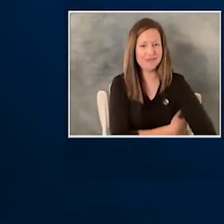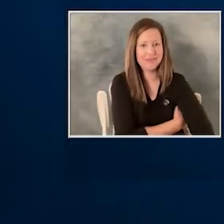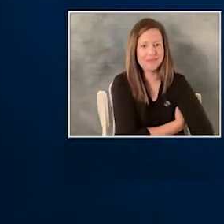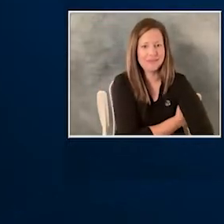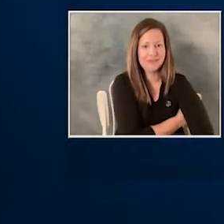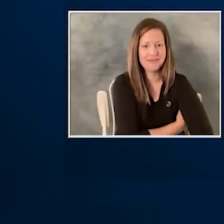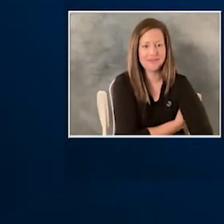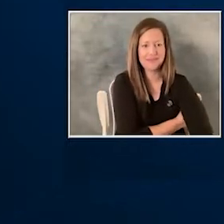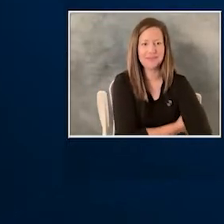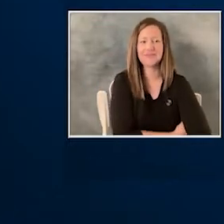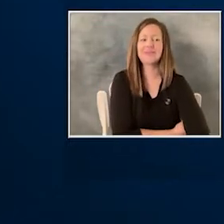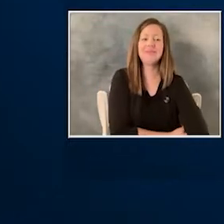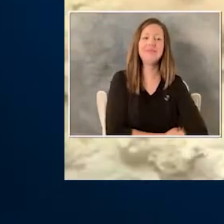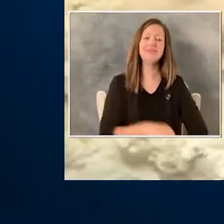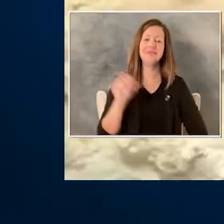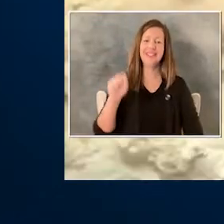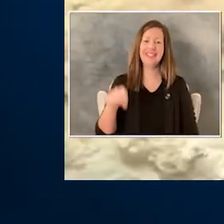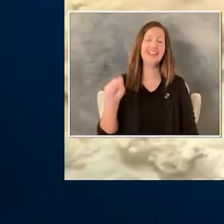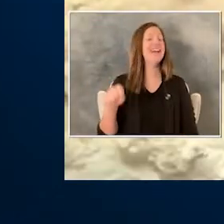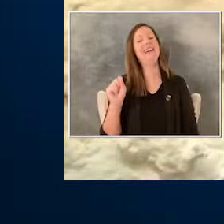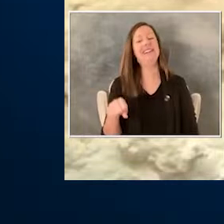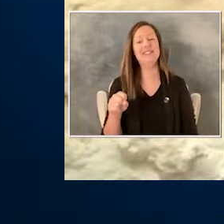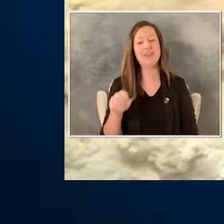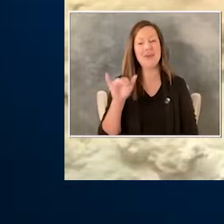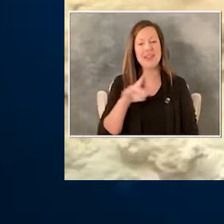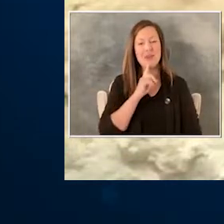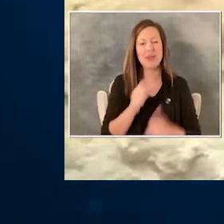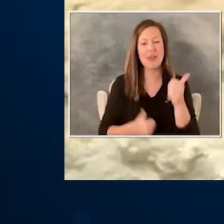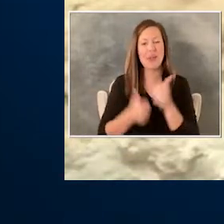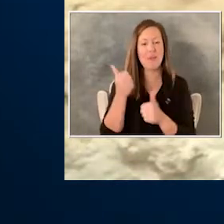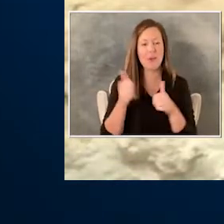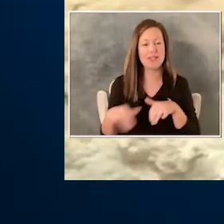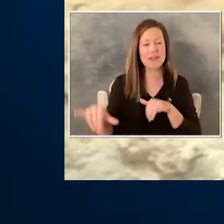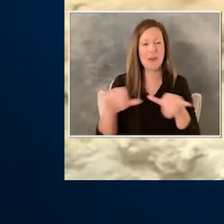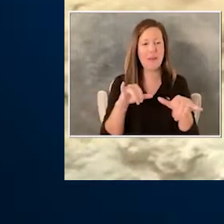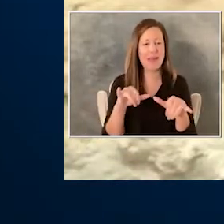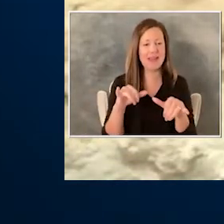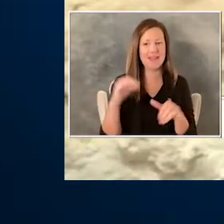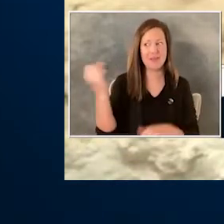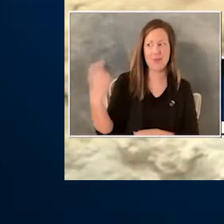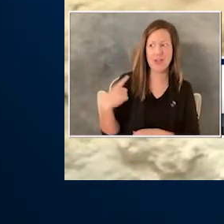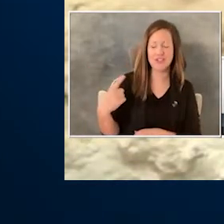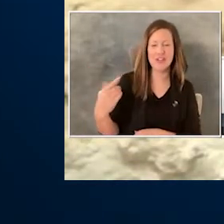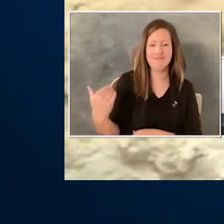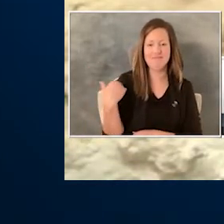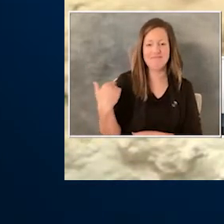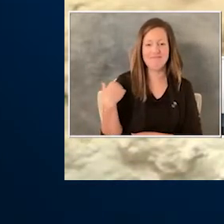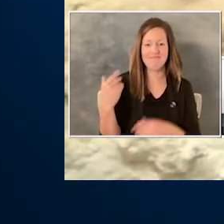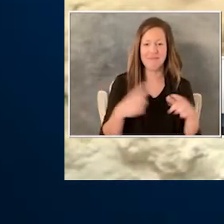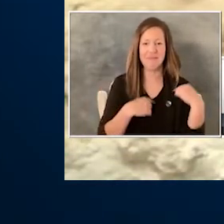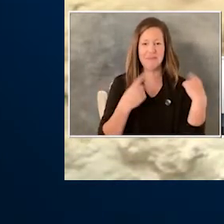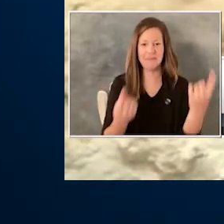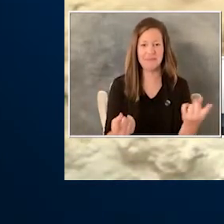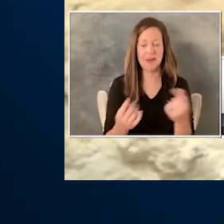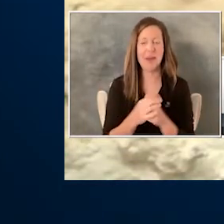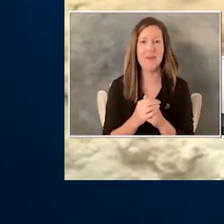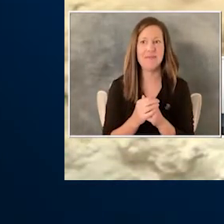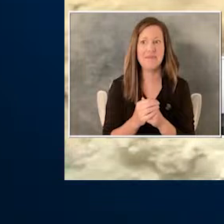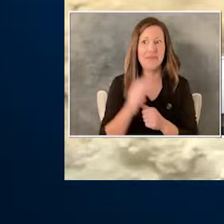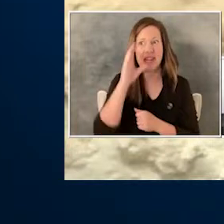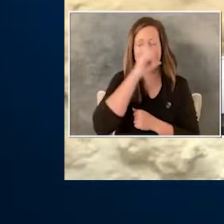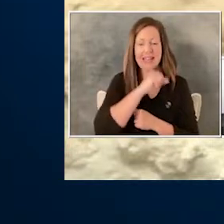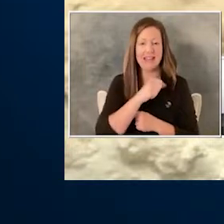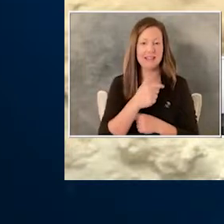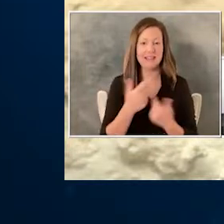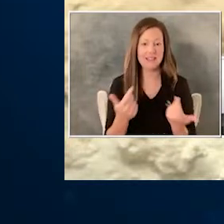Yeah, that's kind of surprised me. That's the most common question that I've heard since this all started. And I guess when I heard